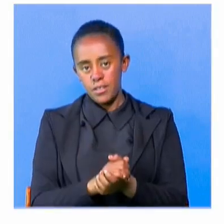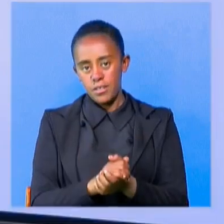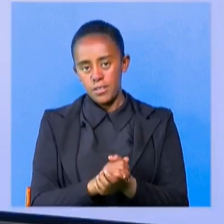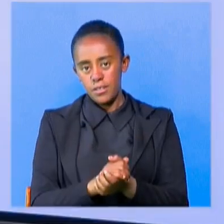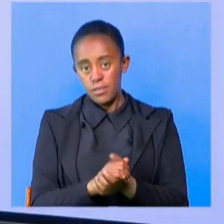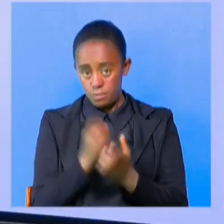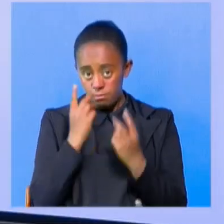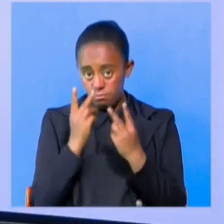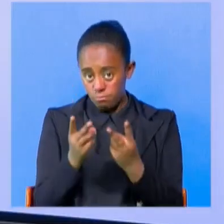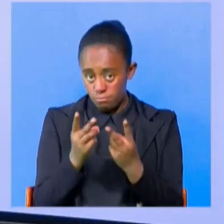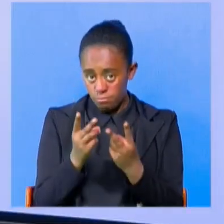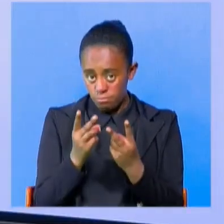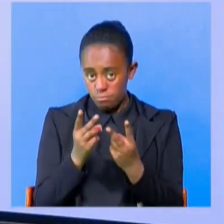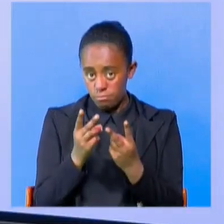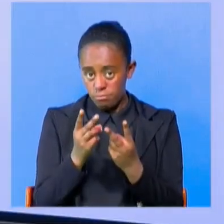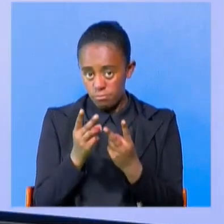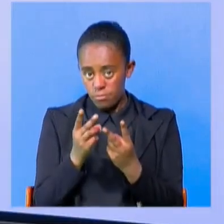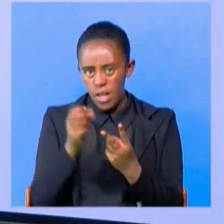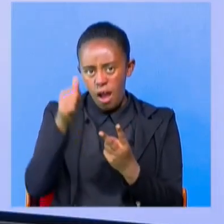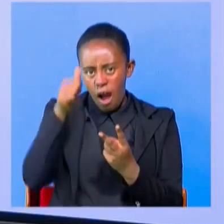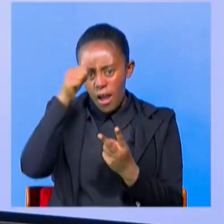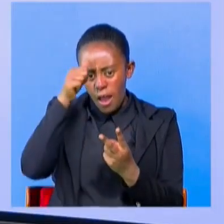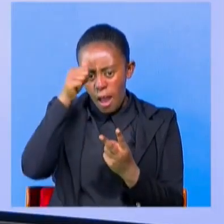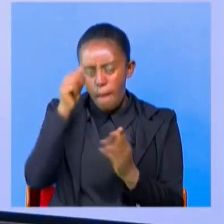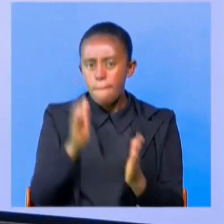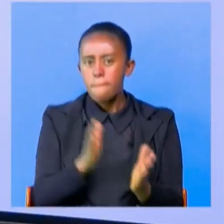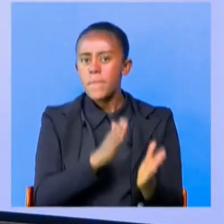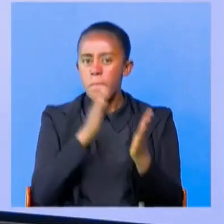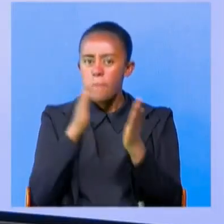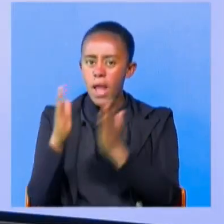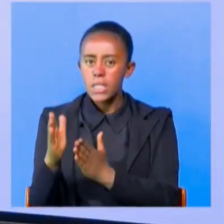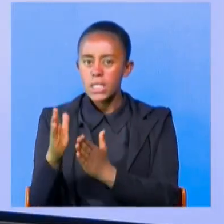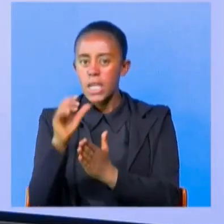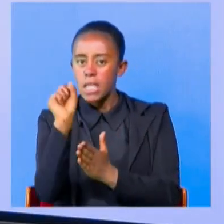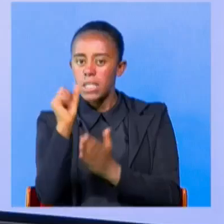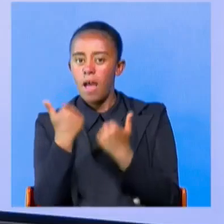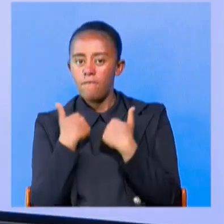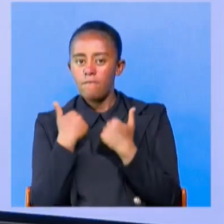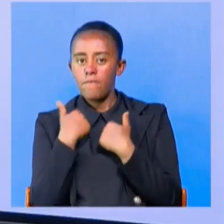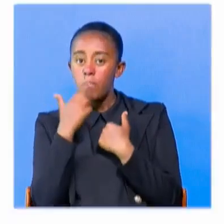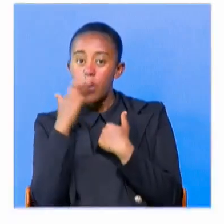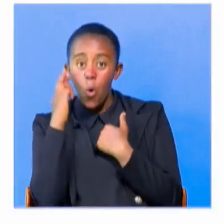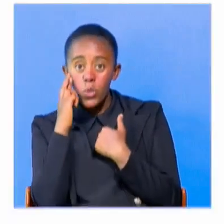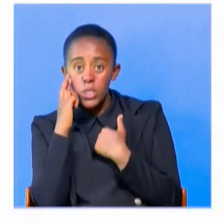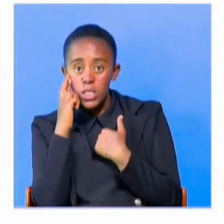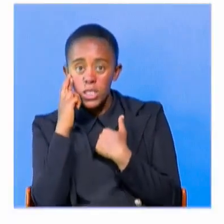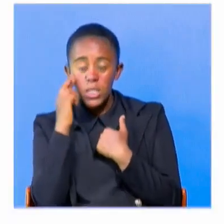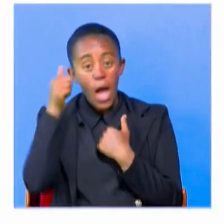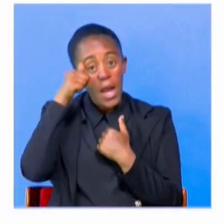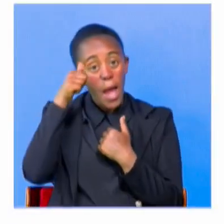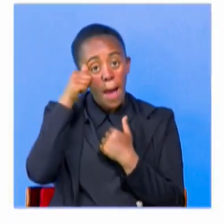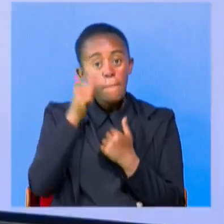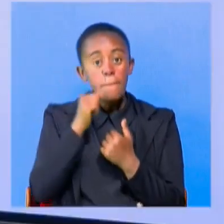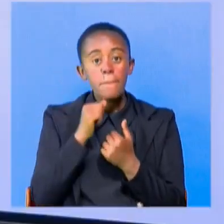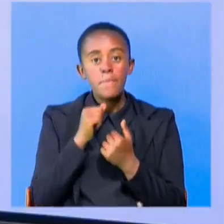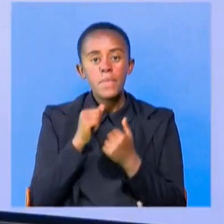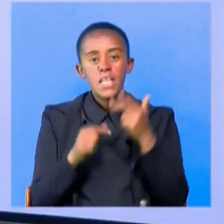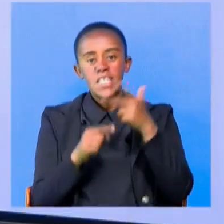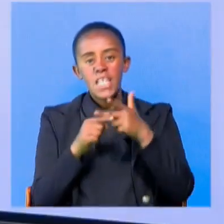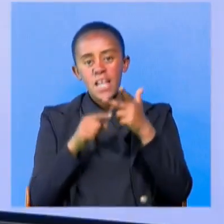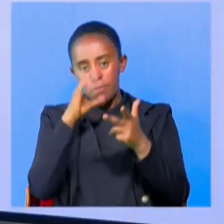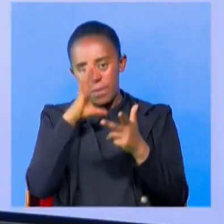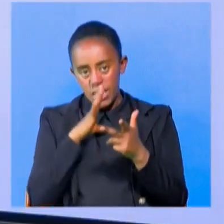See? And then Aryam prepares. Don't forget that here is S. That's why, because Aryam is third